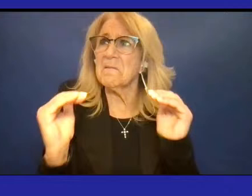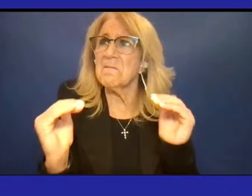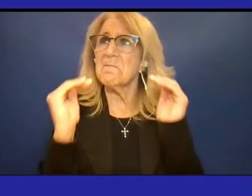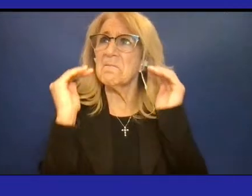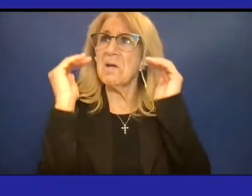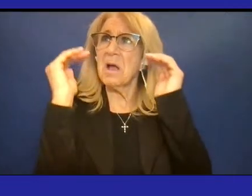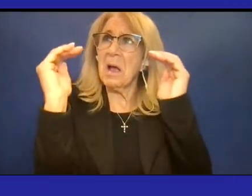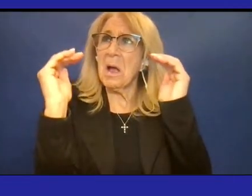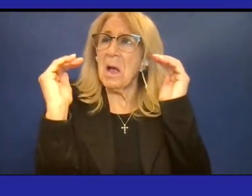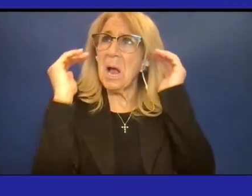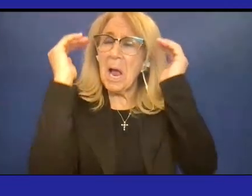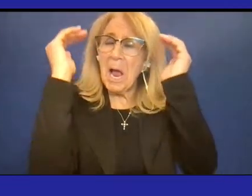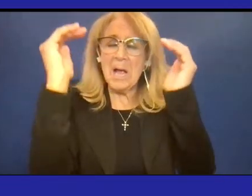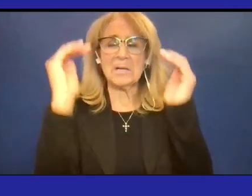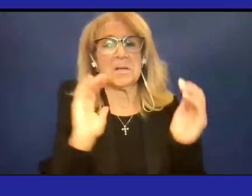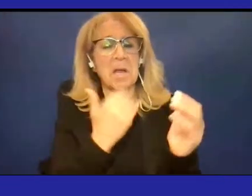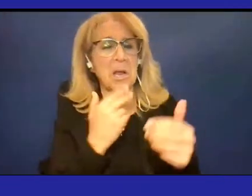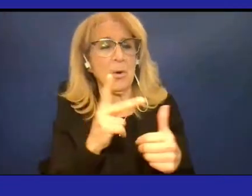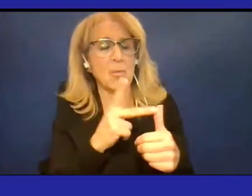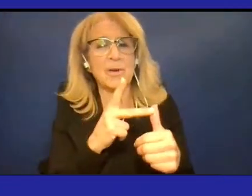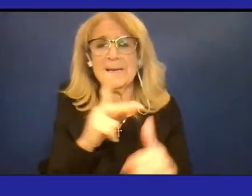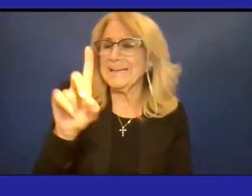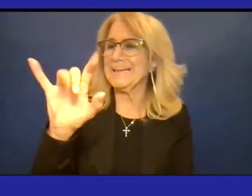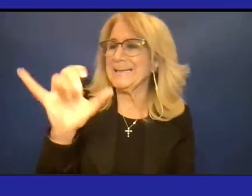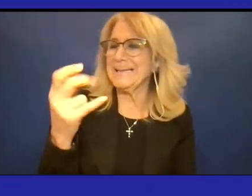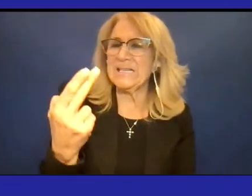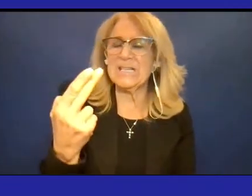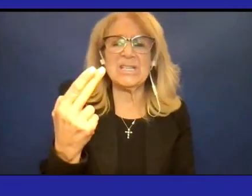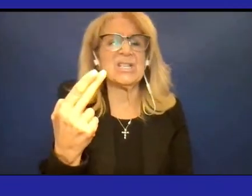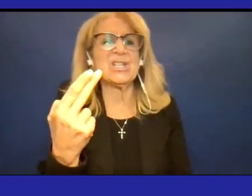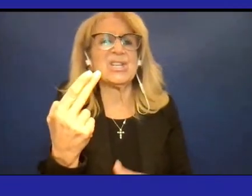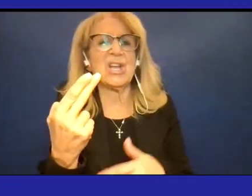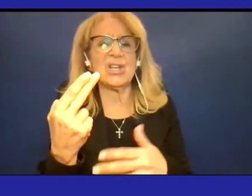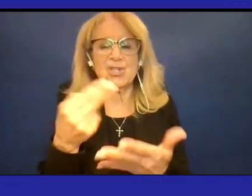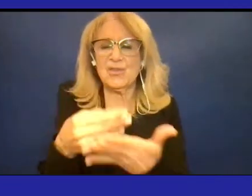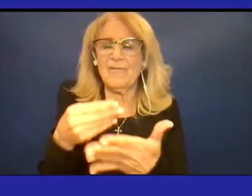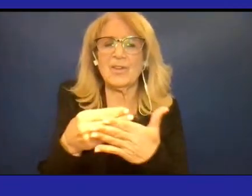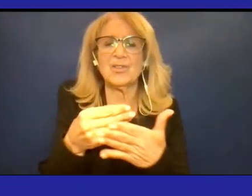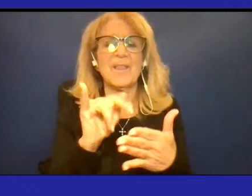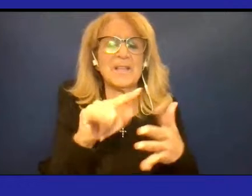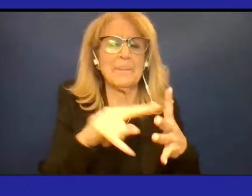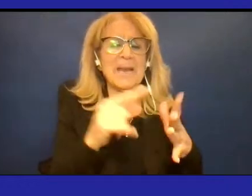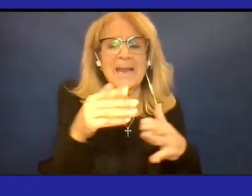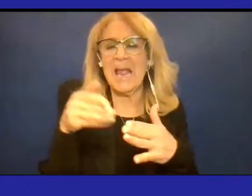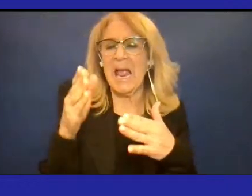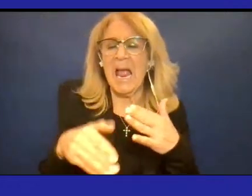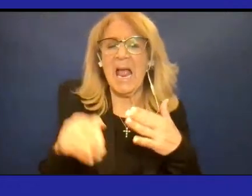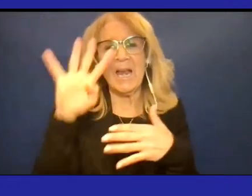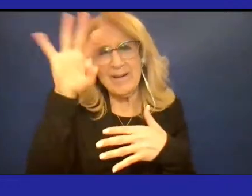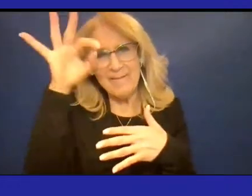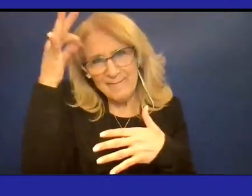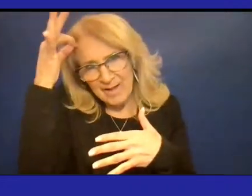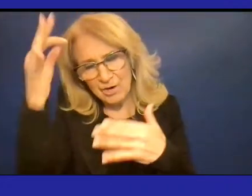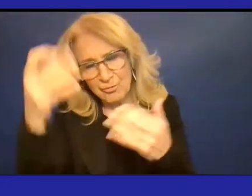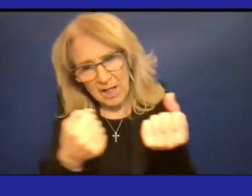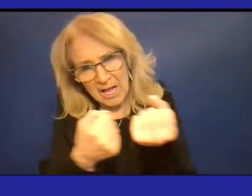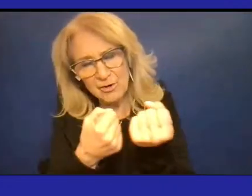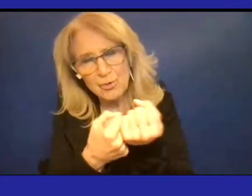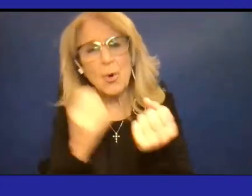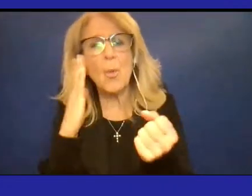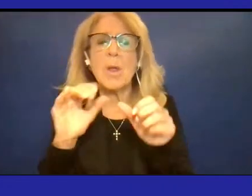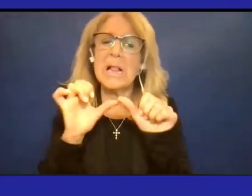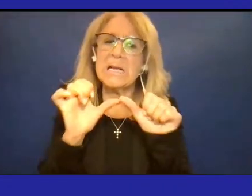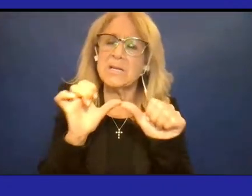specifically DISH funding. That is, as I always say, the beginning and the end of our federal advocacy, and we'll continue to do so. We continue to be very